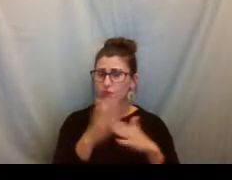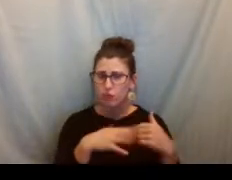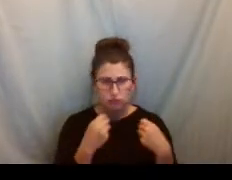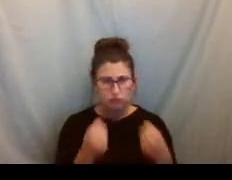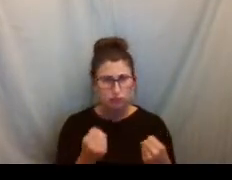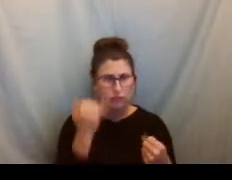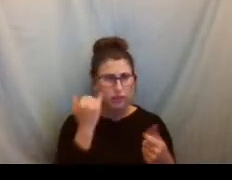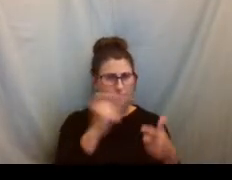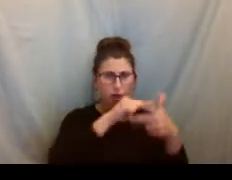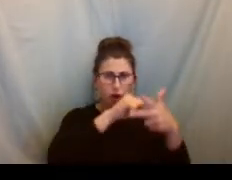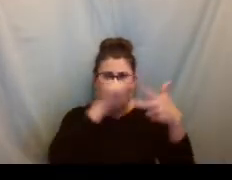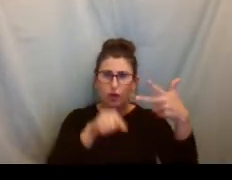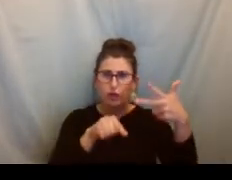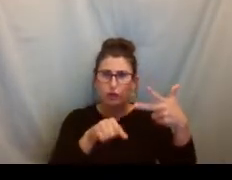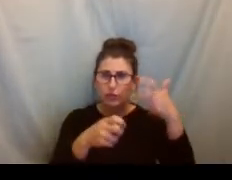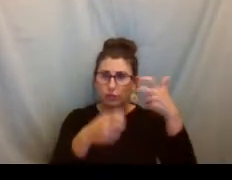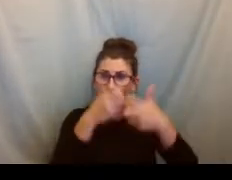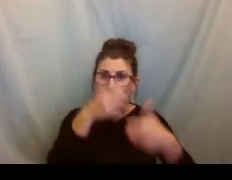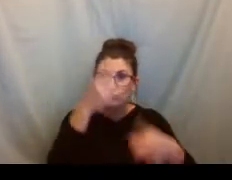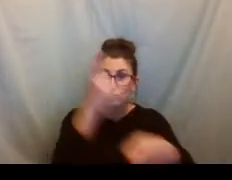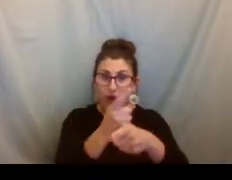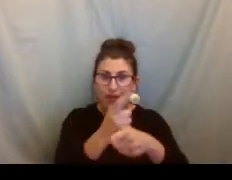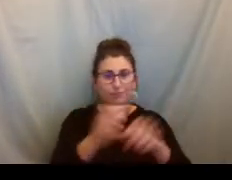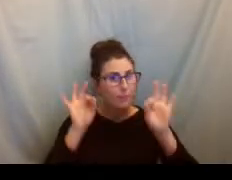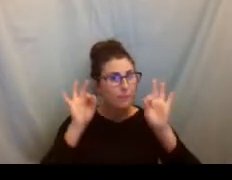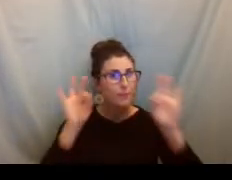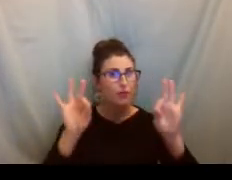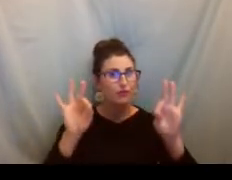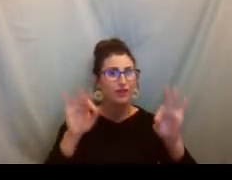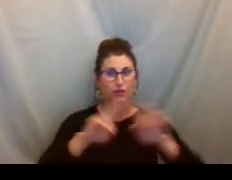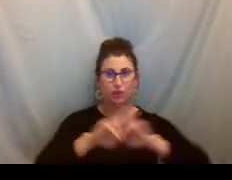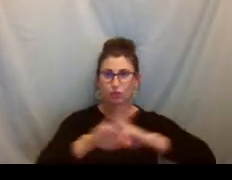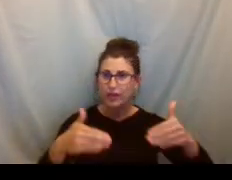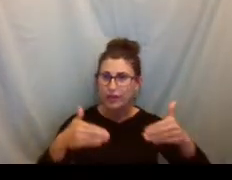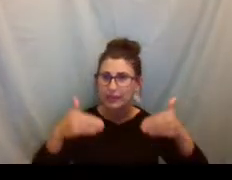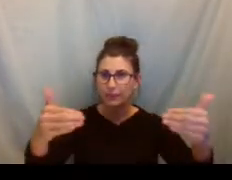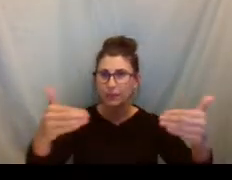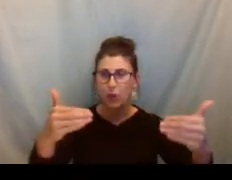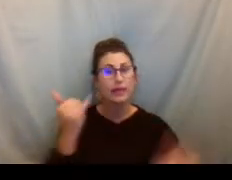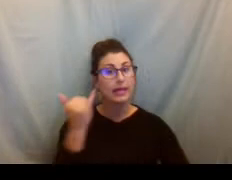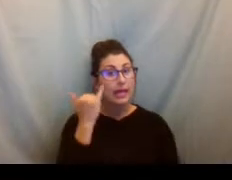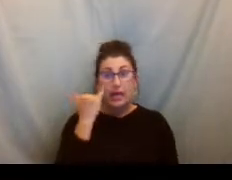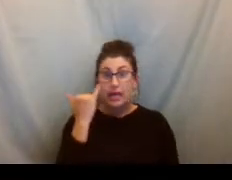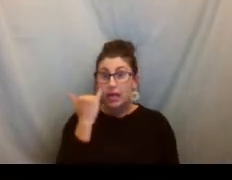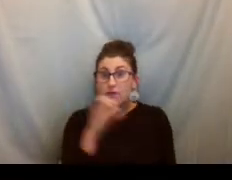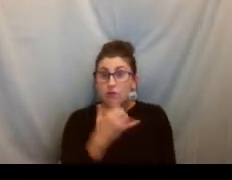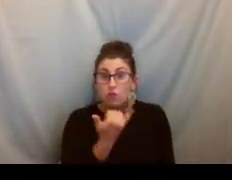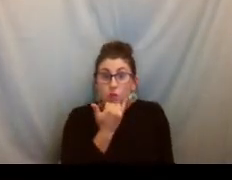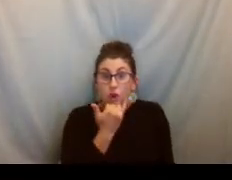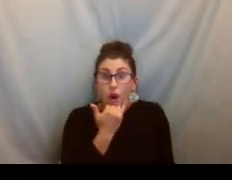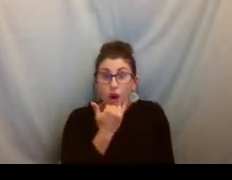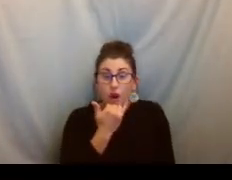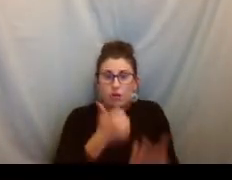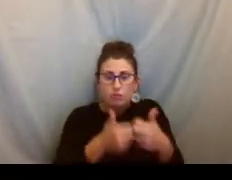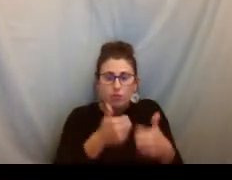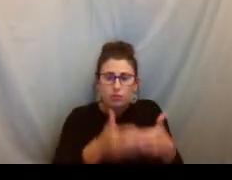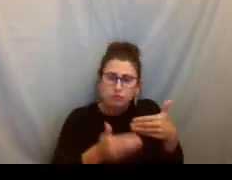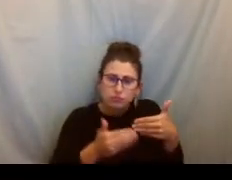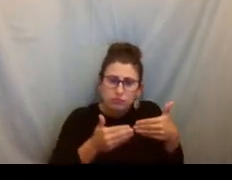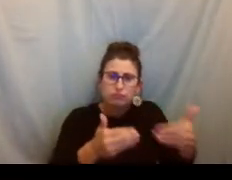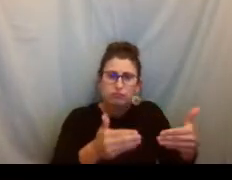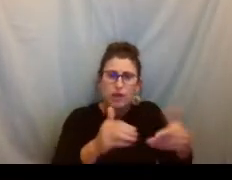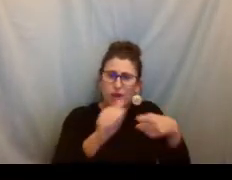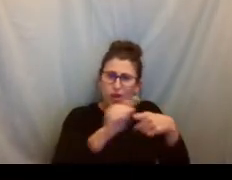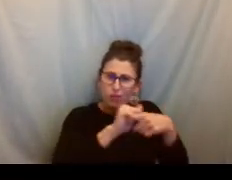did all 3 of these correctly, perfect. You're ready to move on. But if not, you should practice